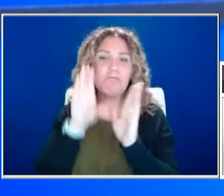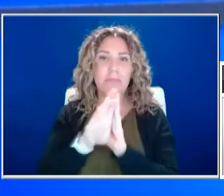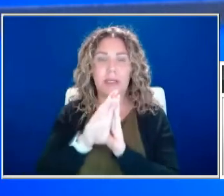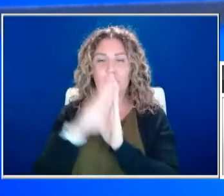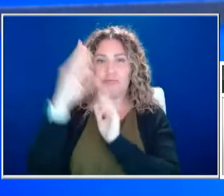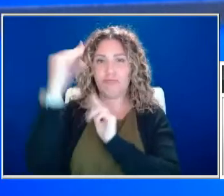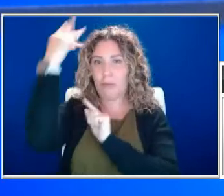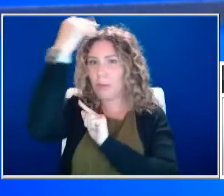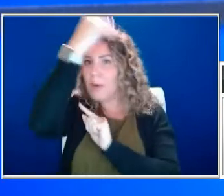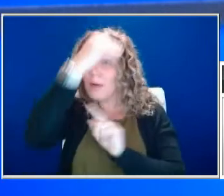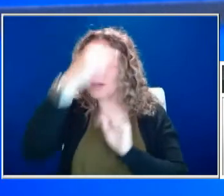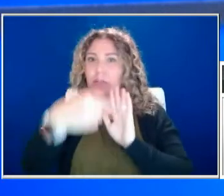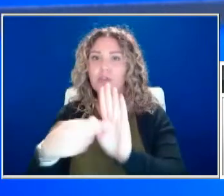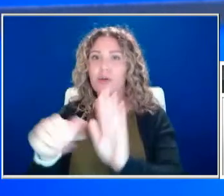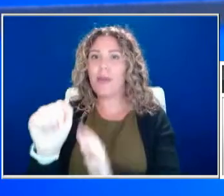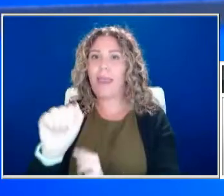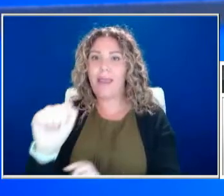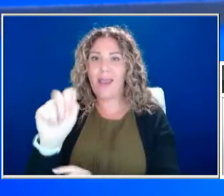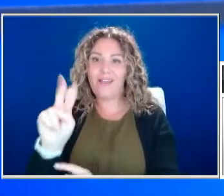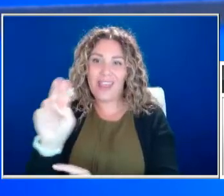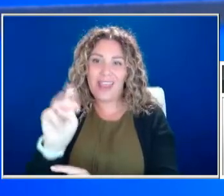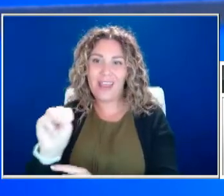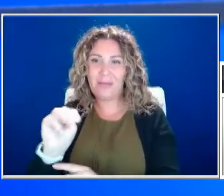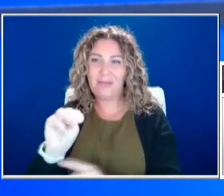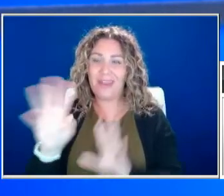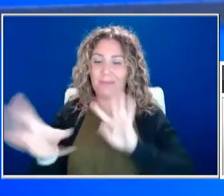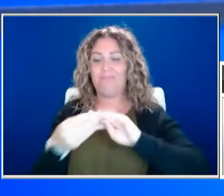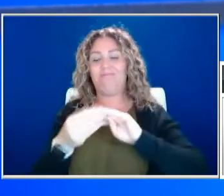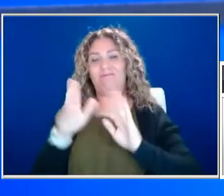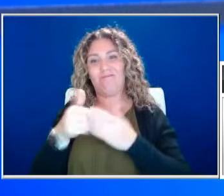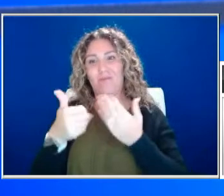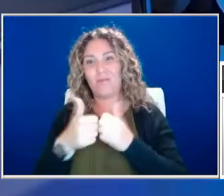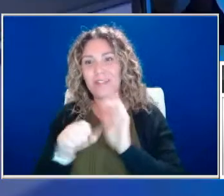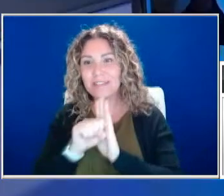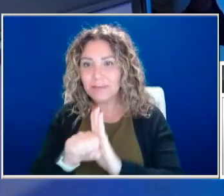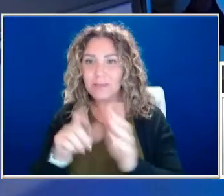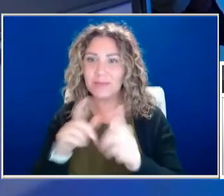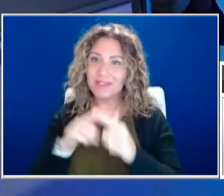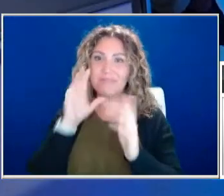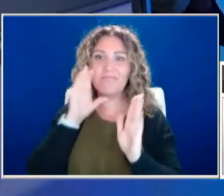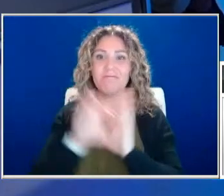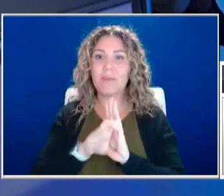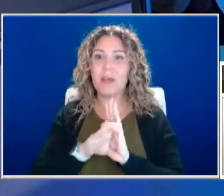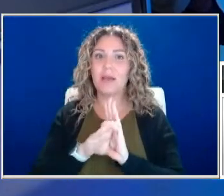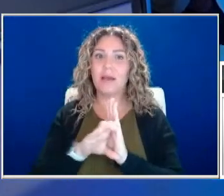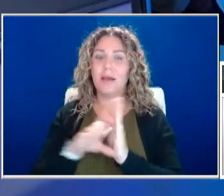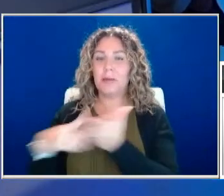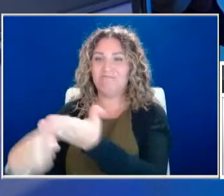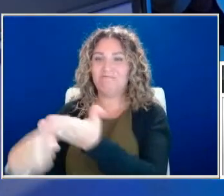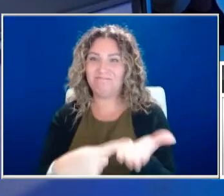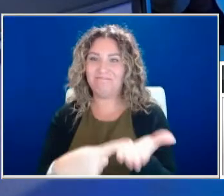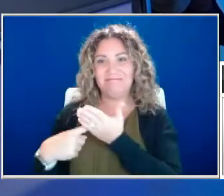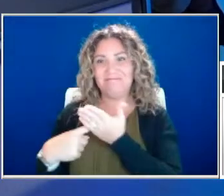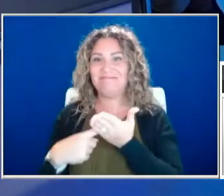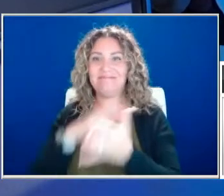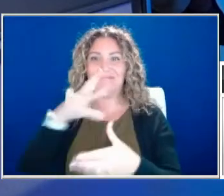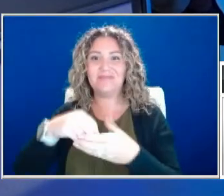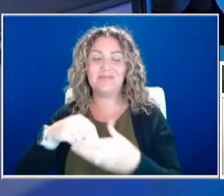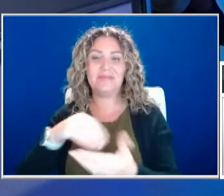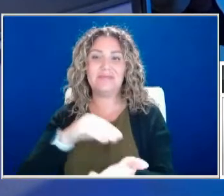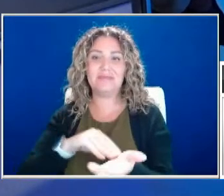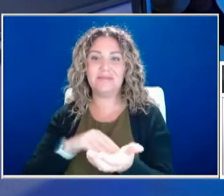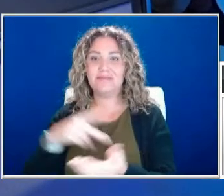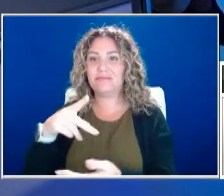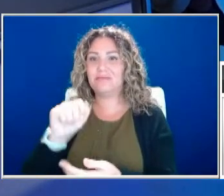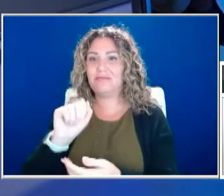of where we put all of it together with his symptoms and then the imaging. Consulting with a big team, including Dr. Paul Camerata as well.